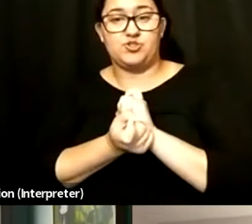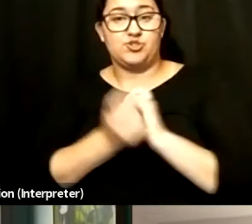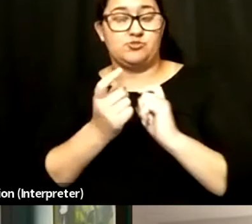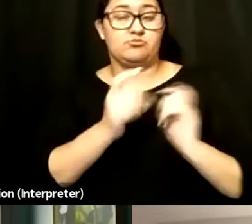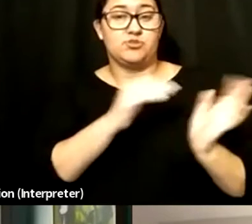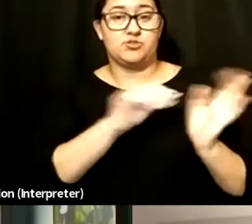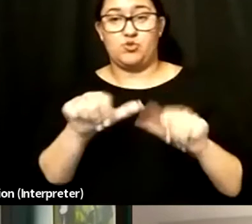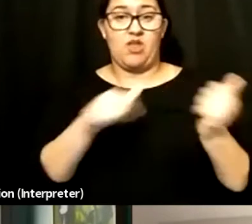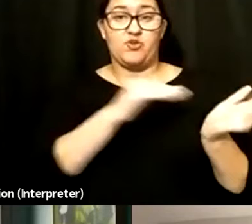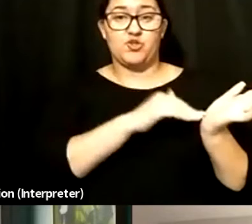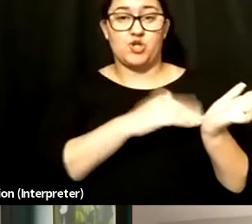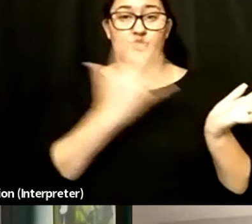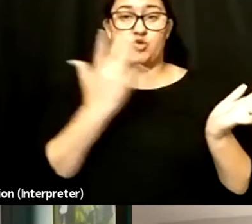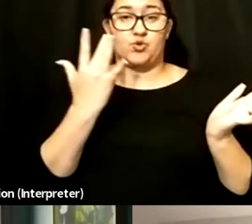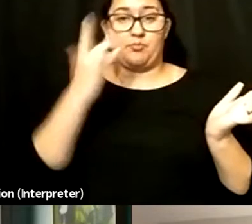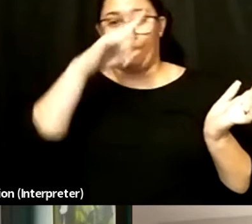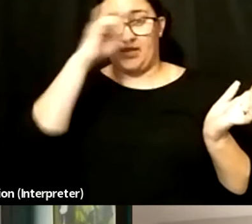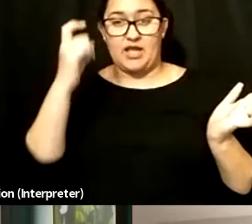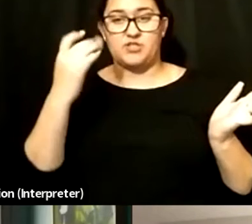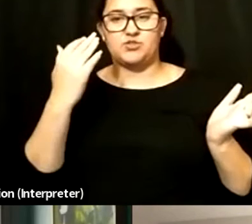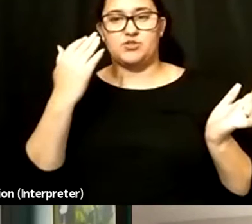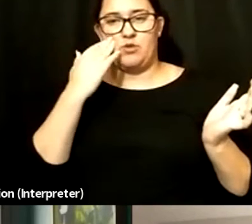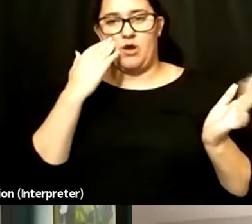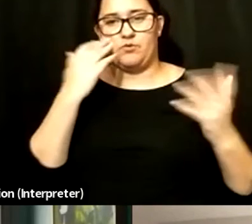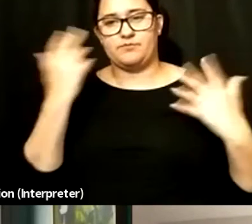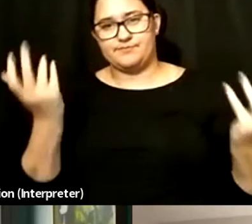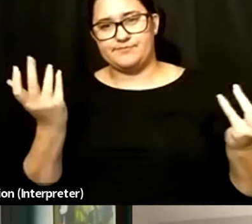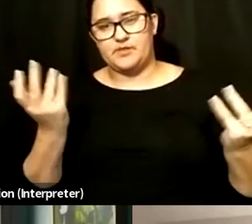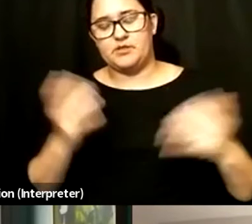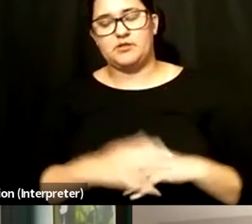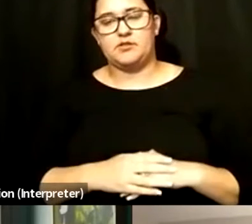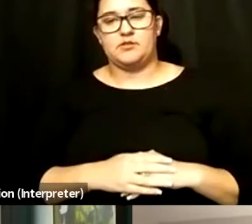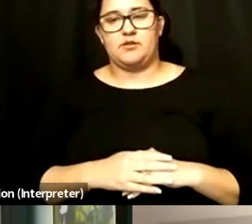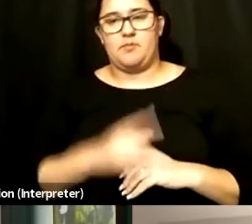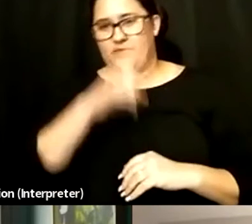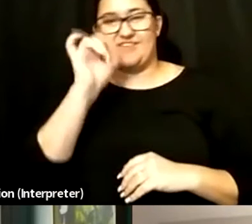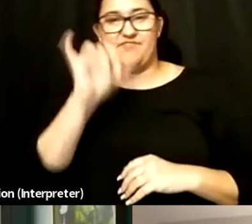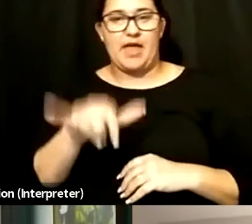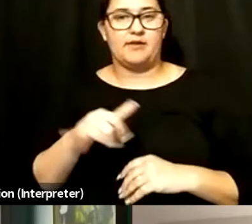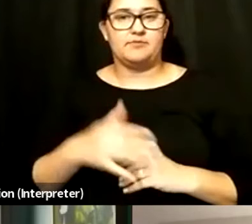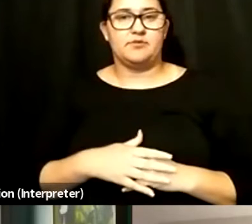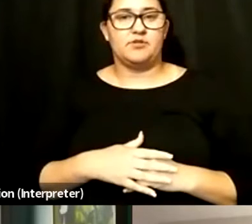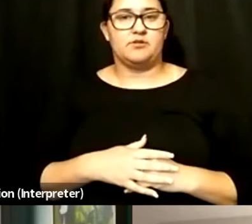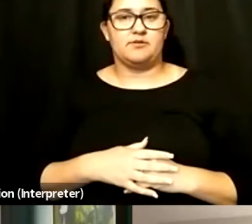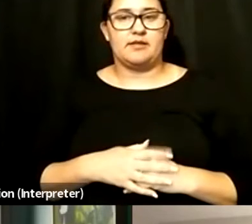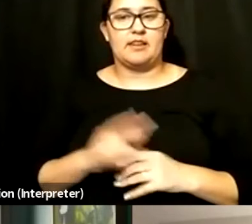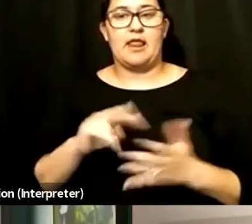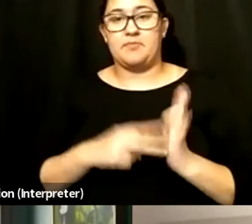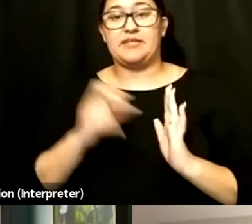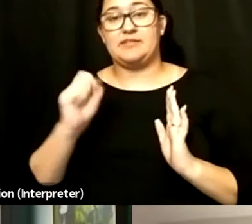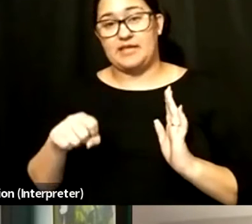providers just because, you know, even though that, changing providers is a headache